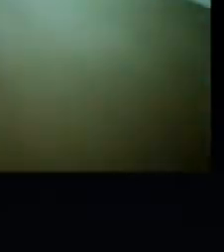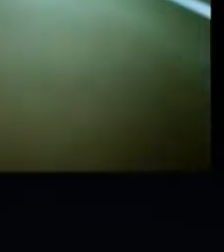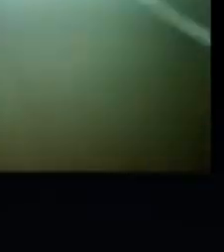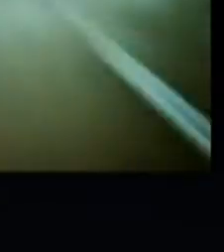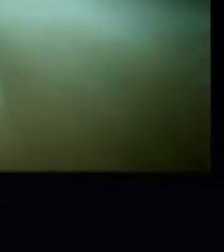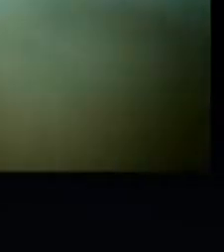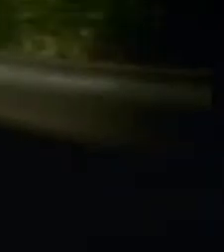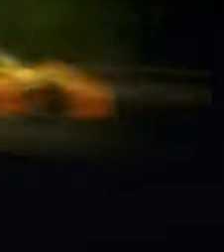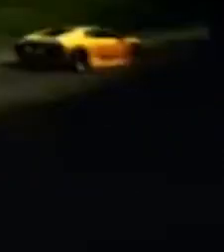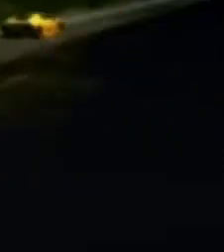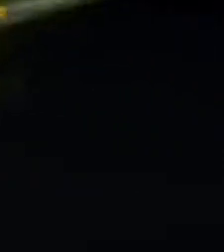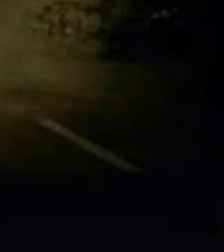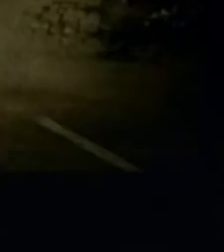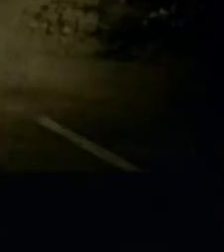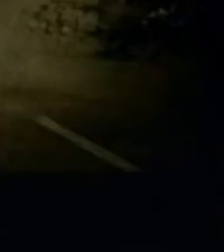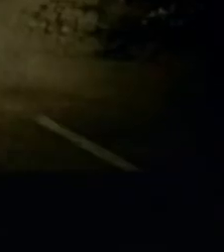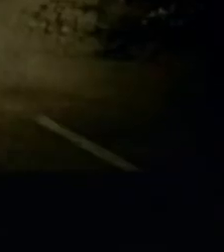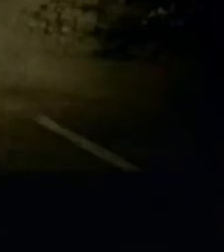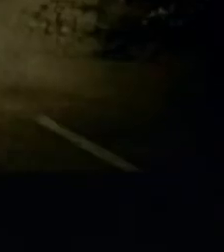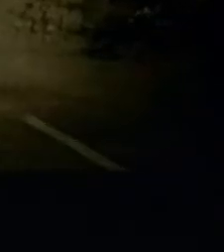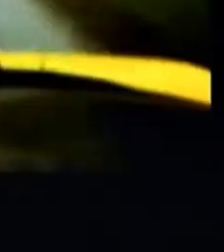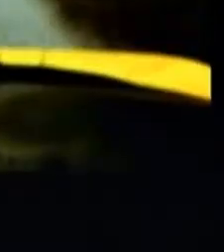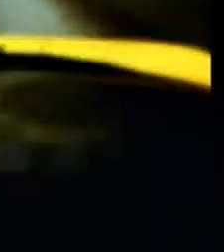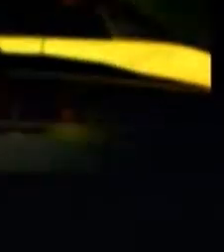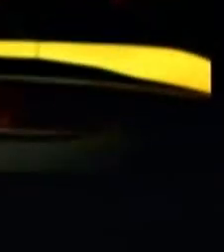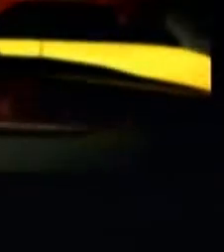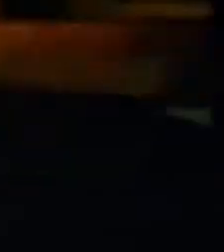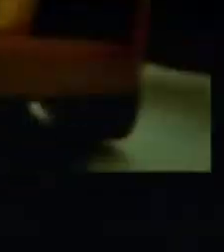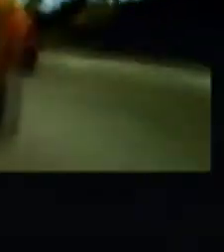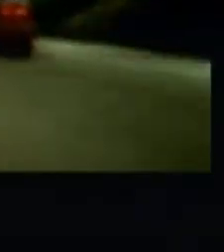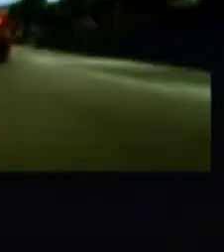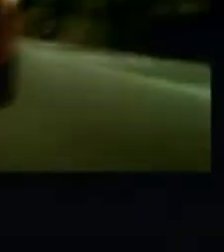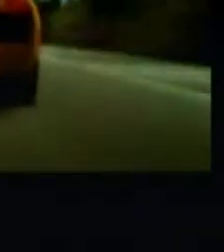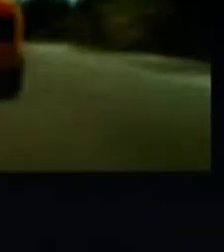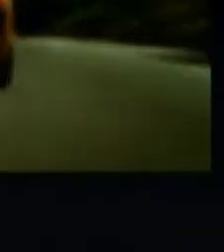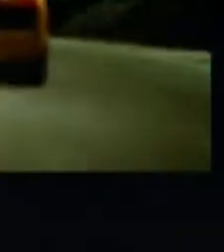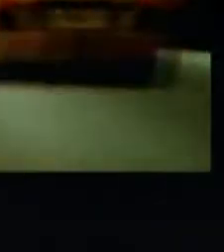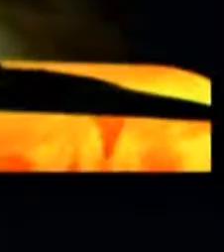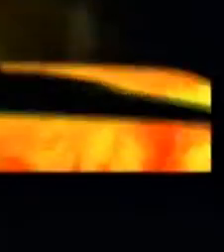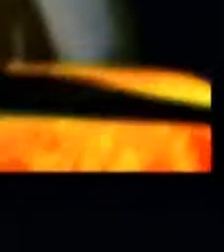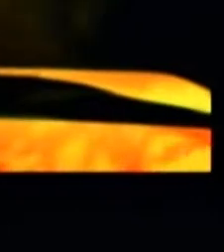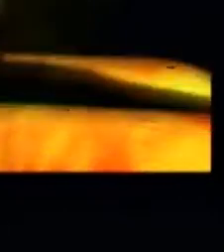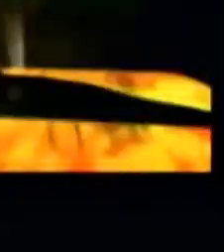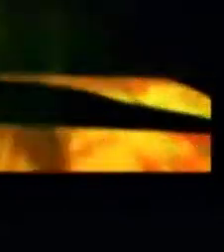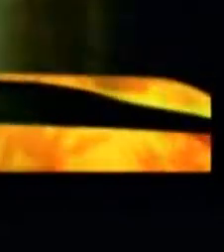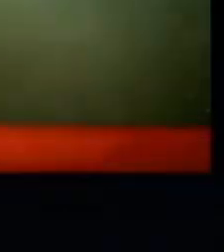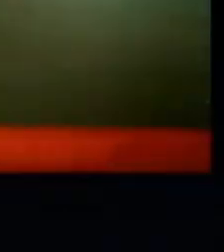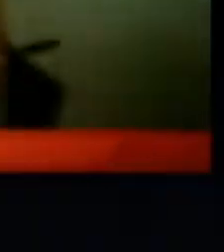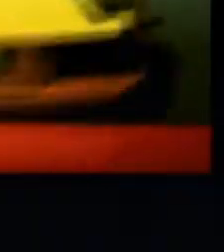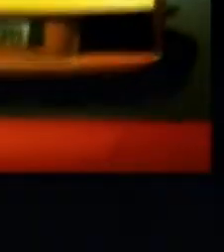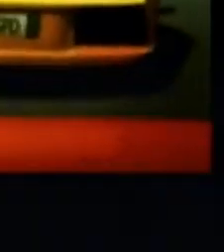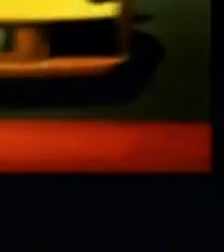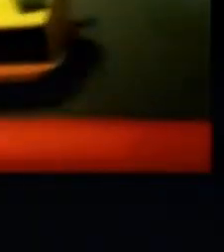Pursuit 2 is jostling for road space on all formats, and we've driven them all. But although they were all a blast, only one version